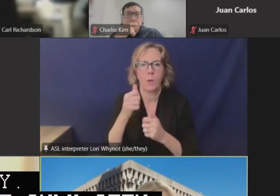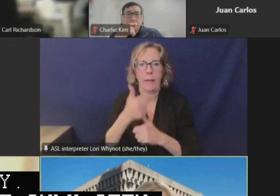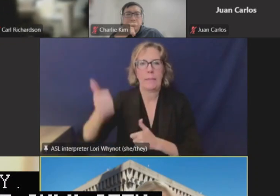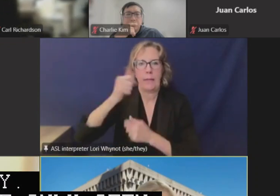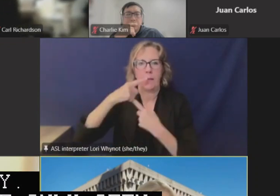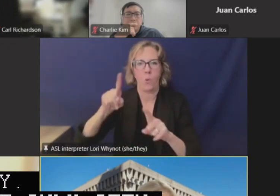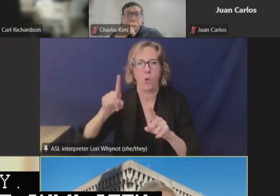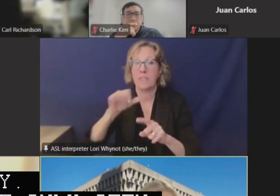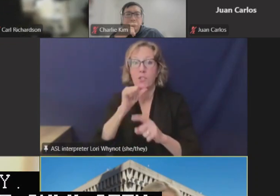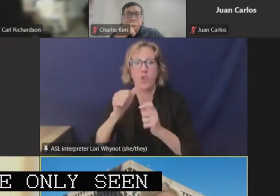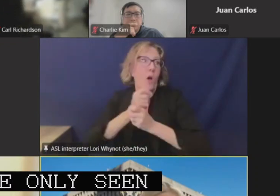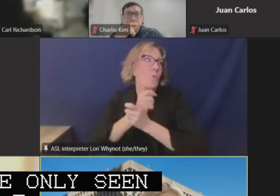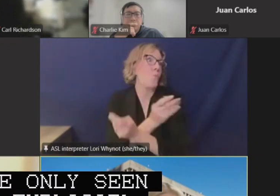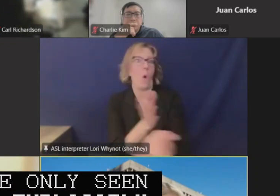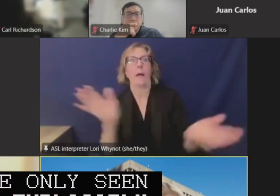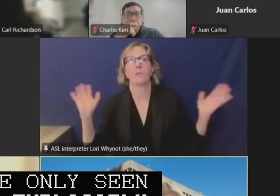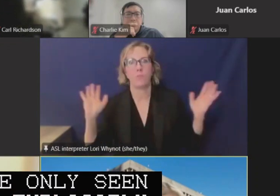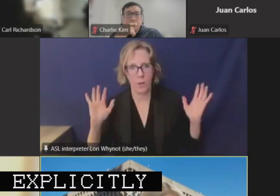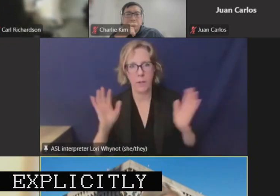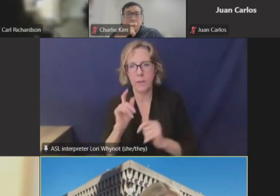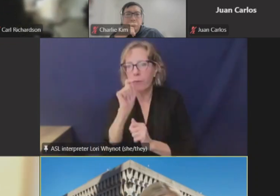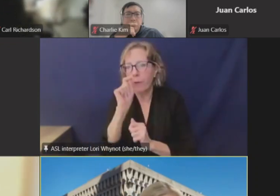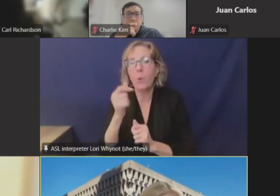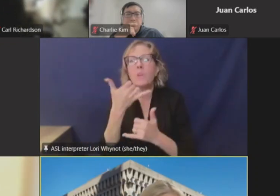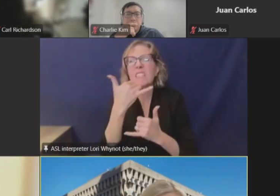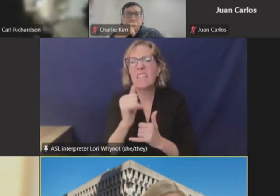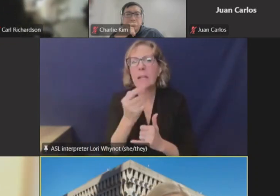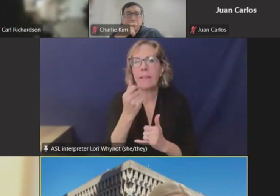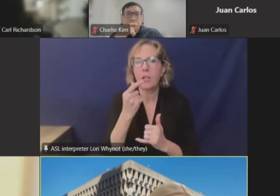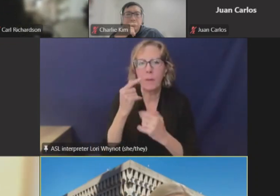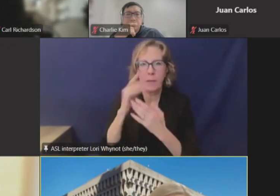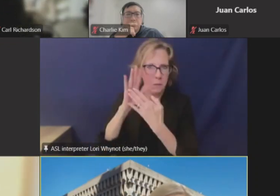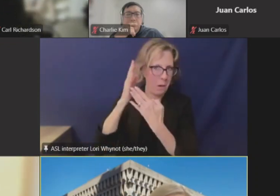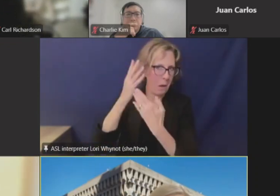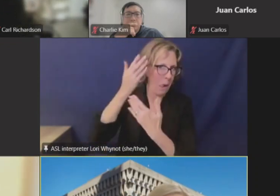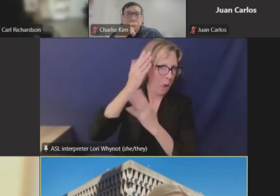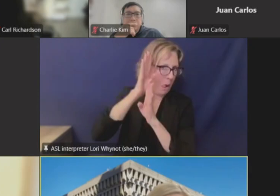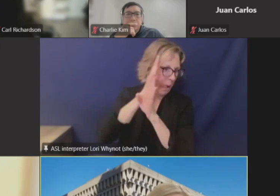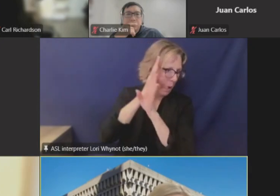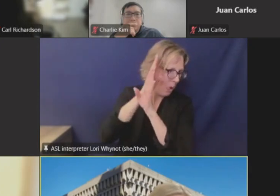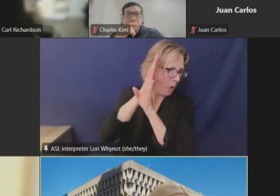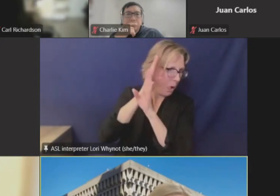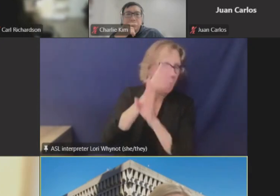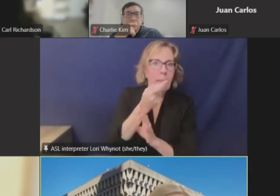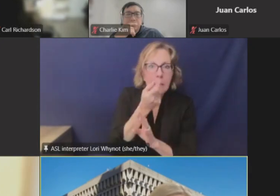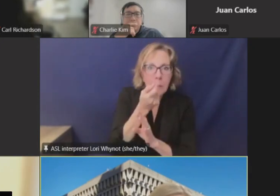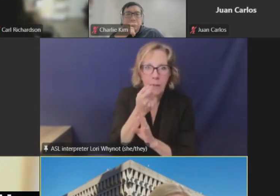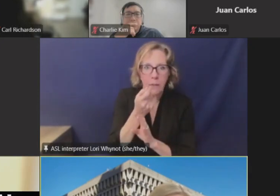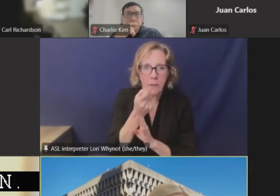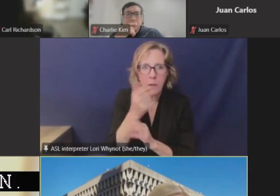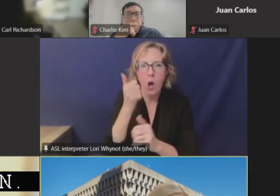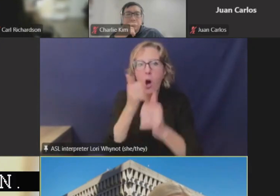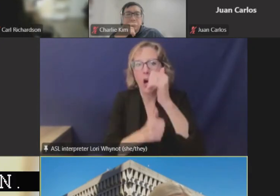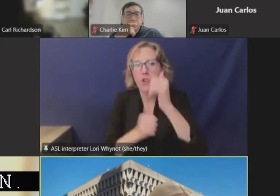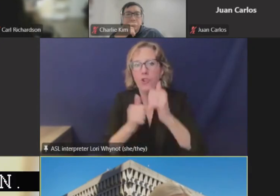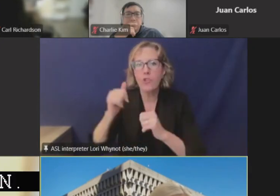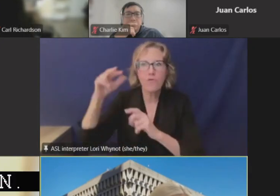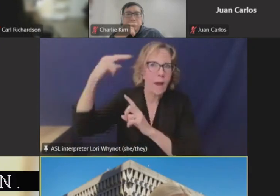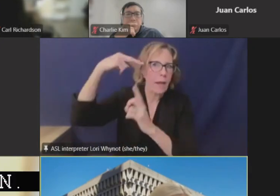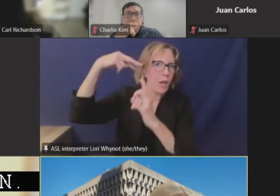widespread. So we're still a little bit under the radar, not fully, but I'm sure there are many, many impacts to